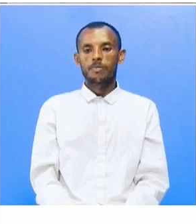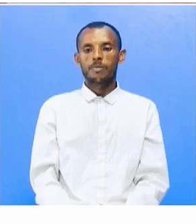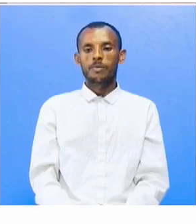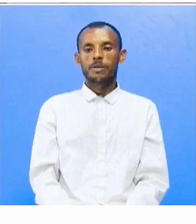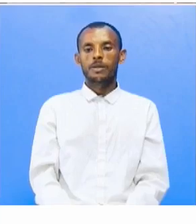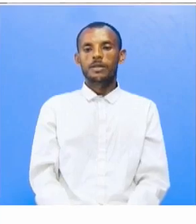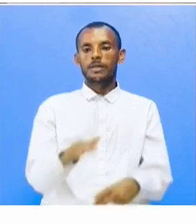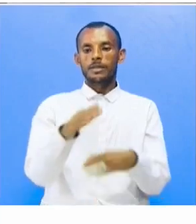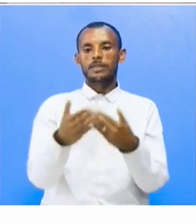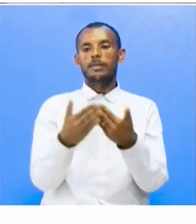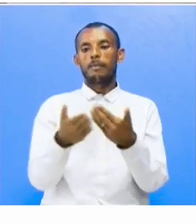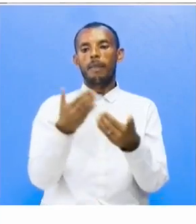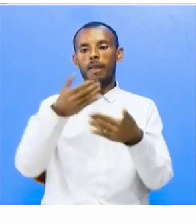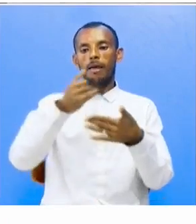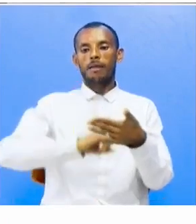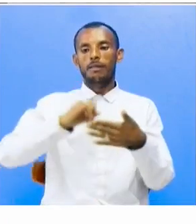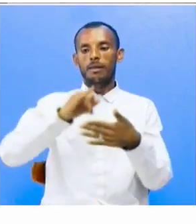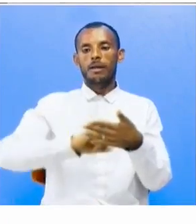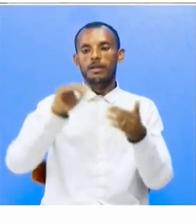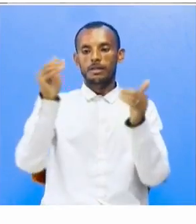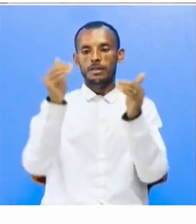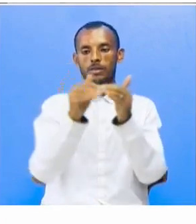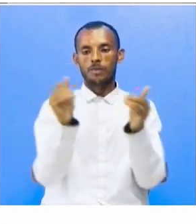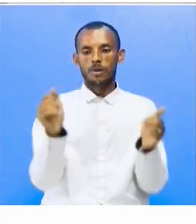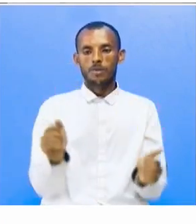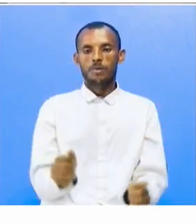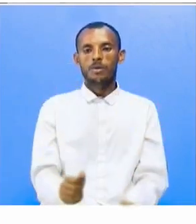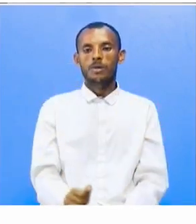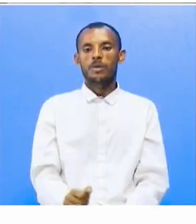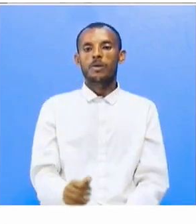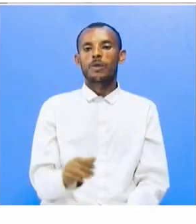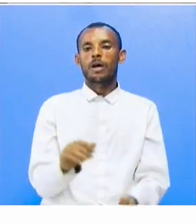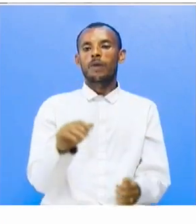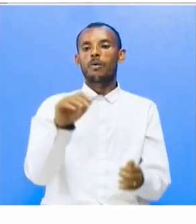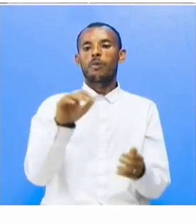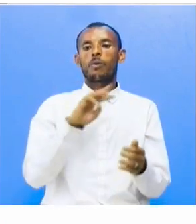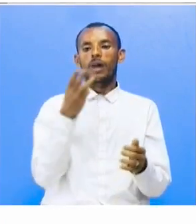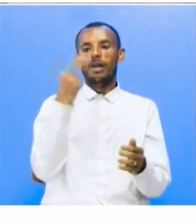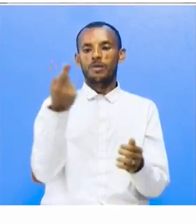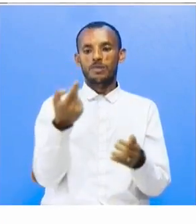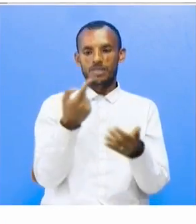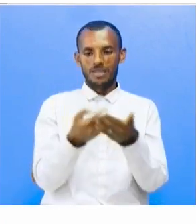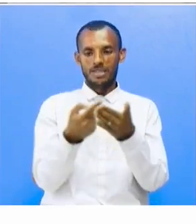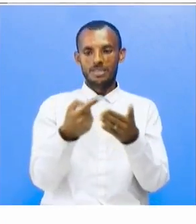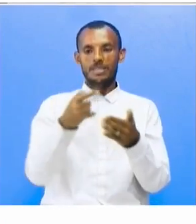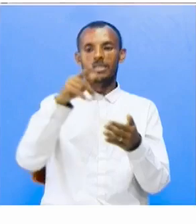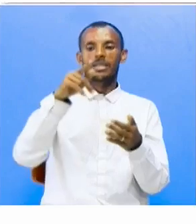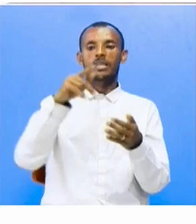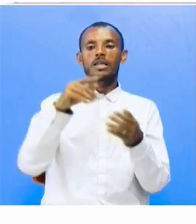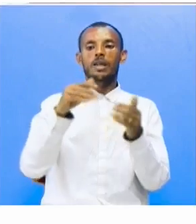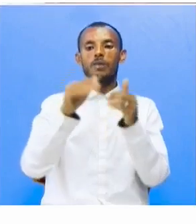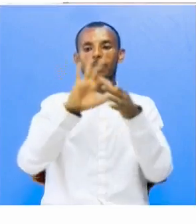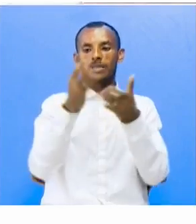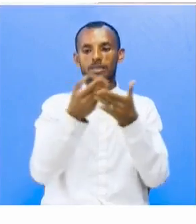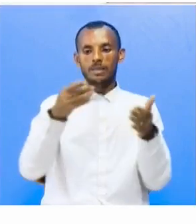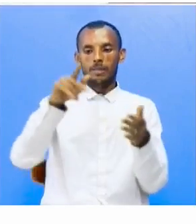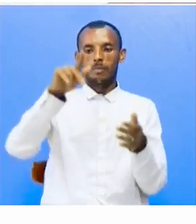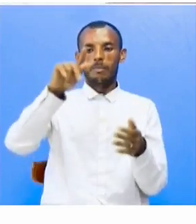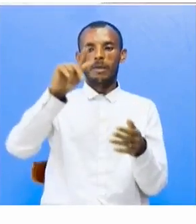we derived the equation earlier, simply we can use this equation. Simple interest is equal